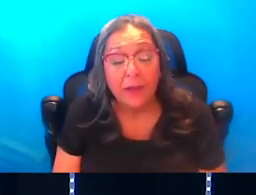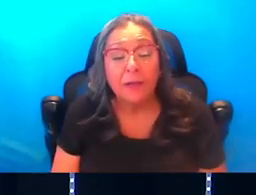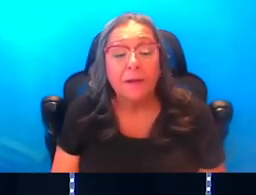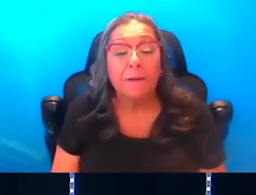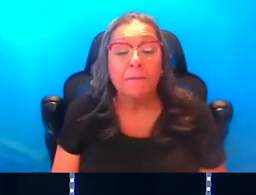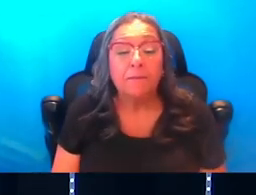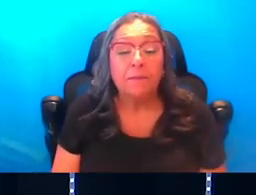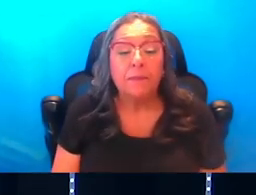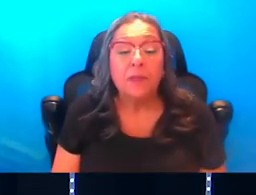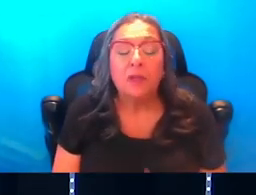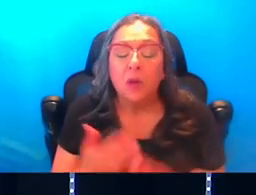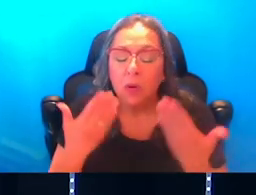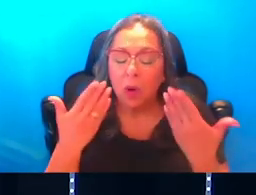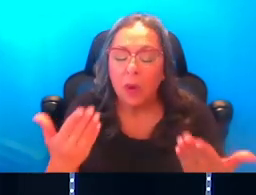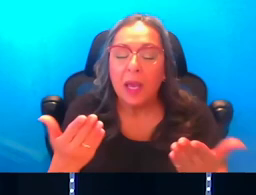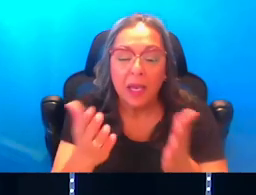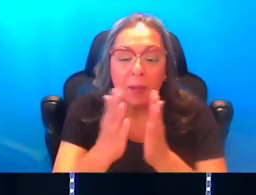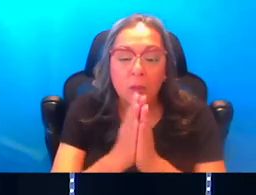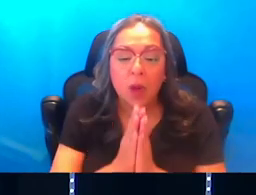So we're going to pray,